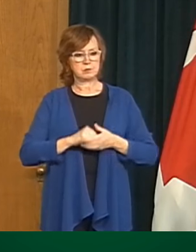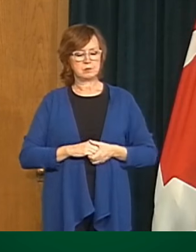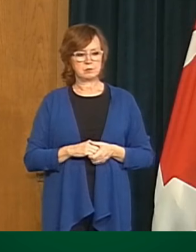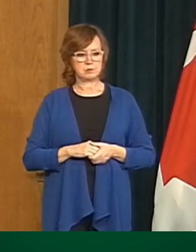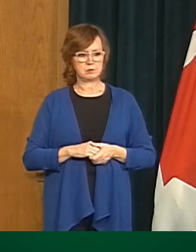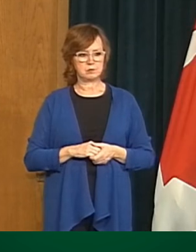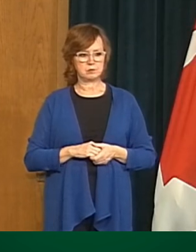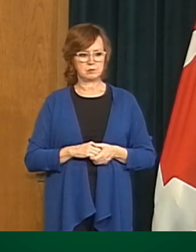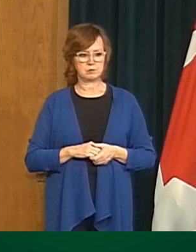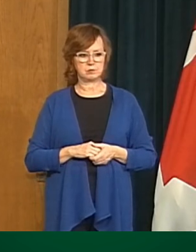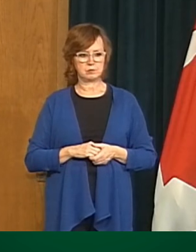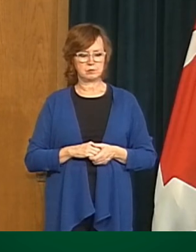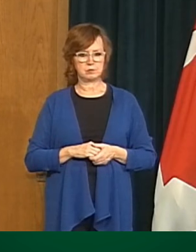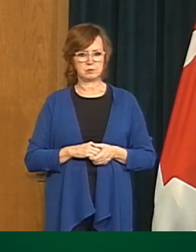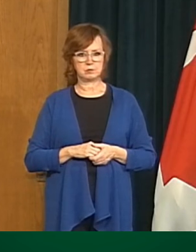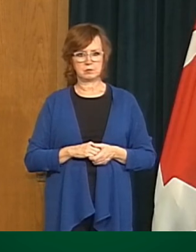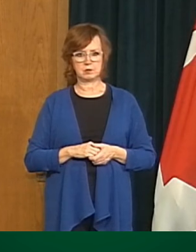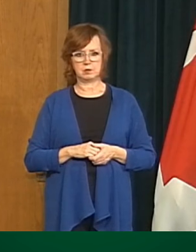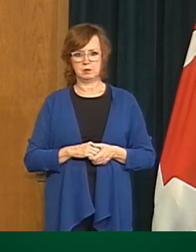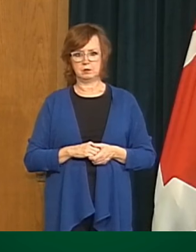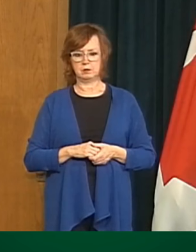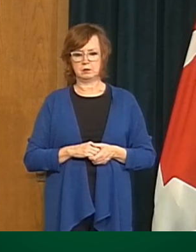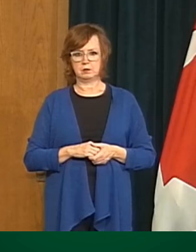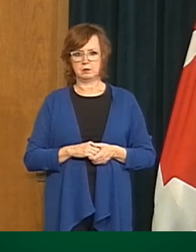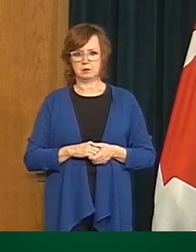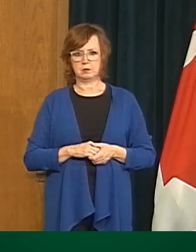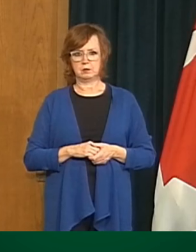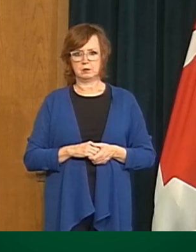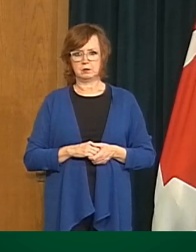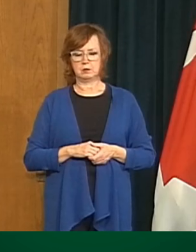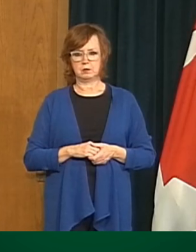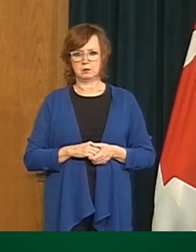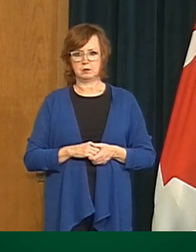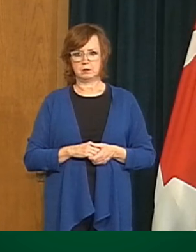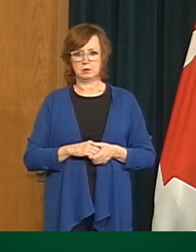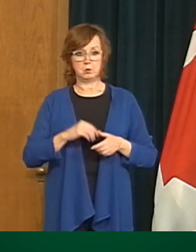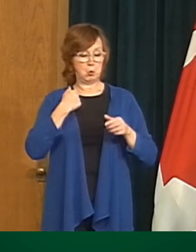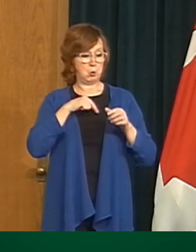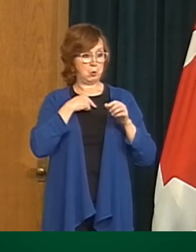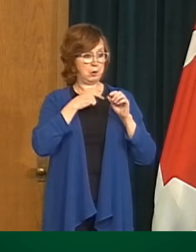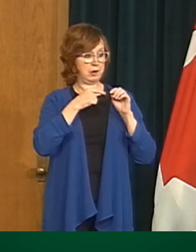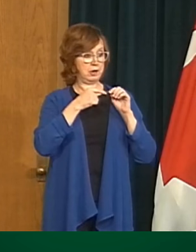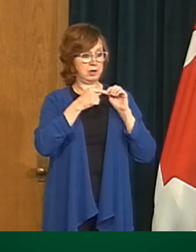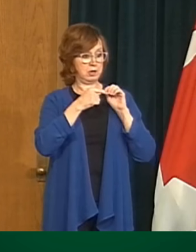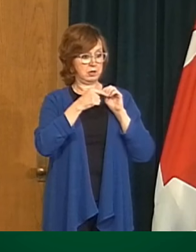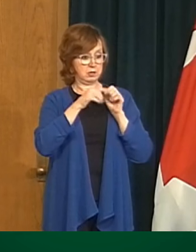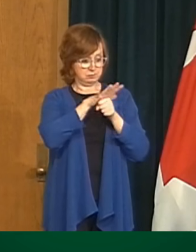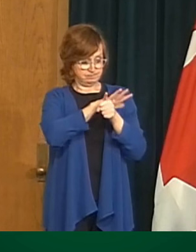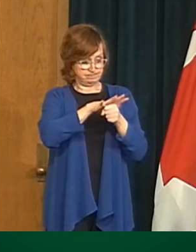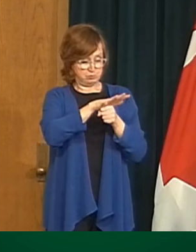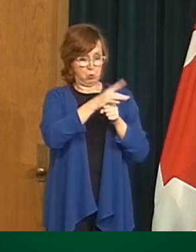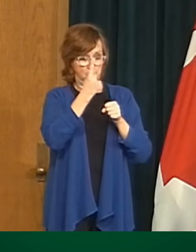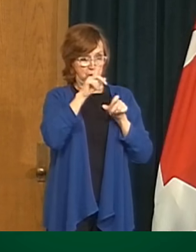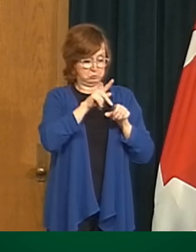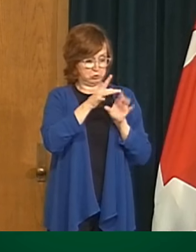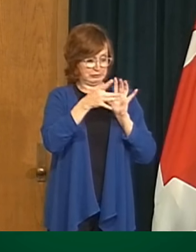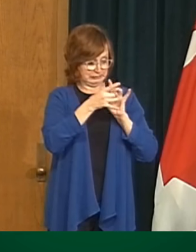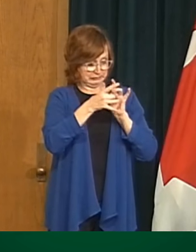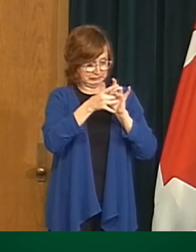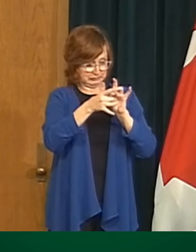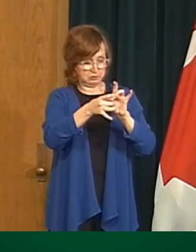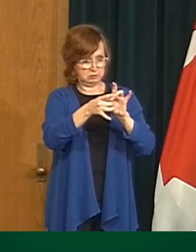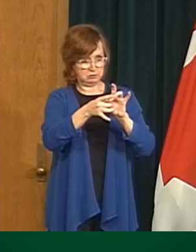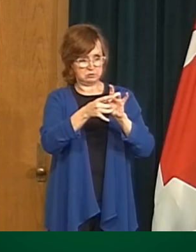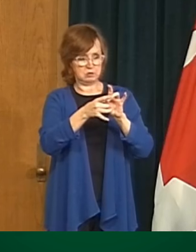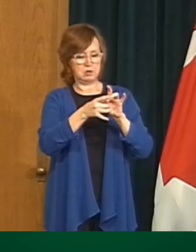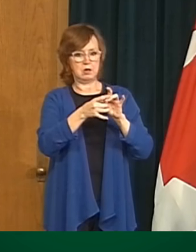tracing is by going door to door. And not just looking at existing contacts, close contacts, but doing risk assessments door to door to ensure that